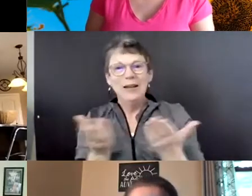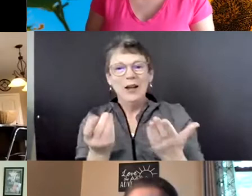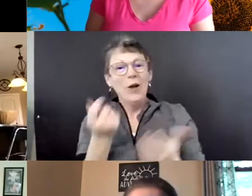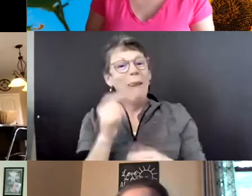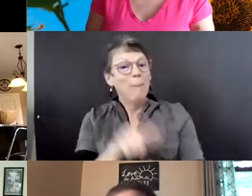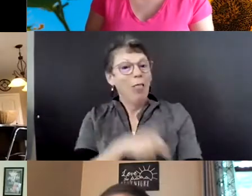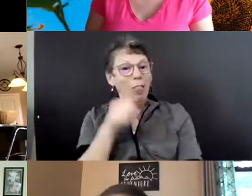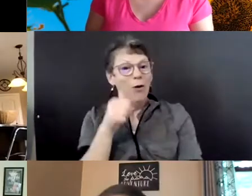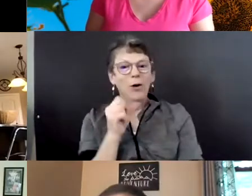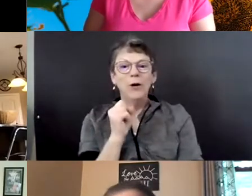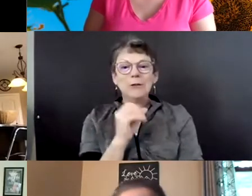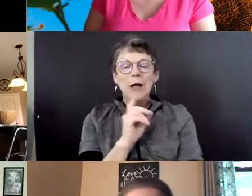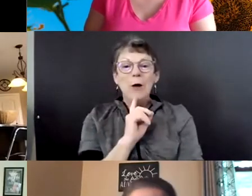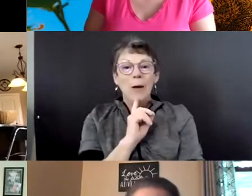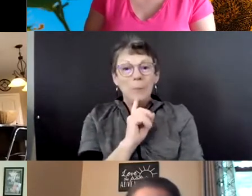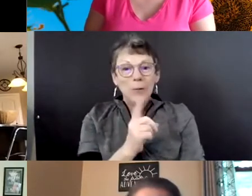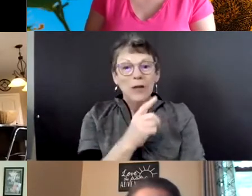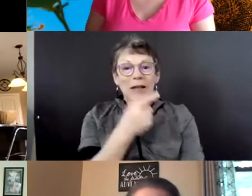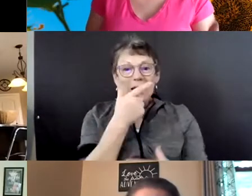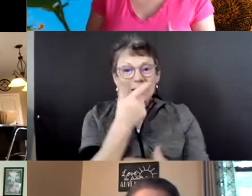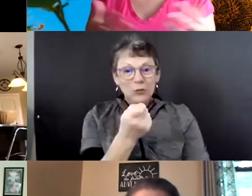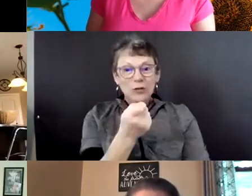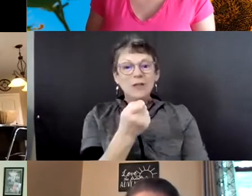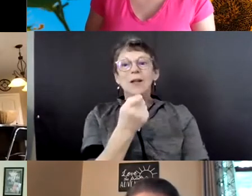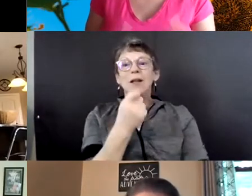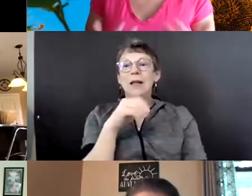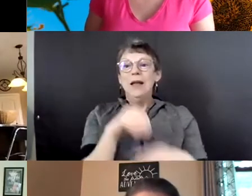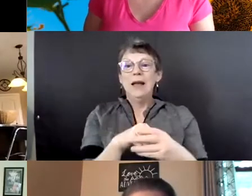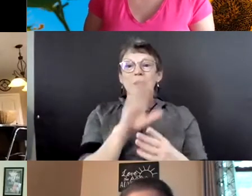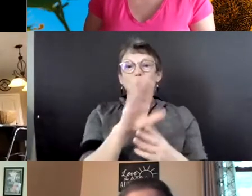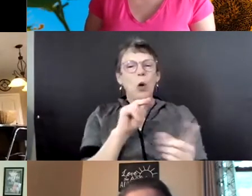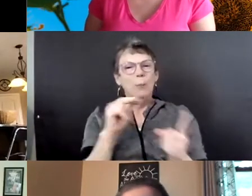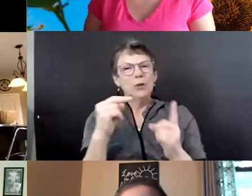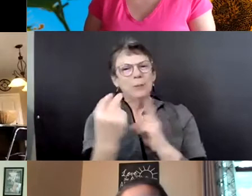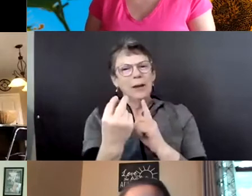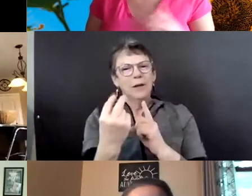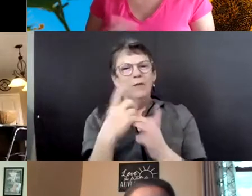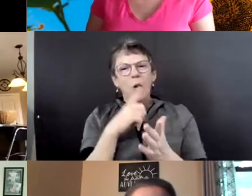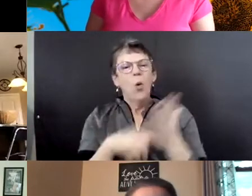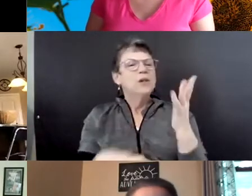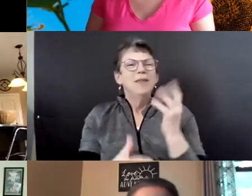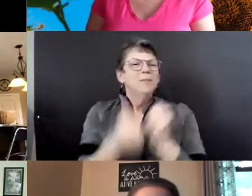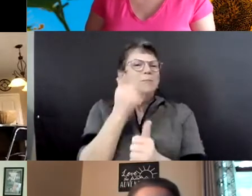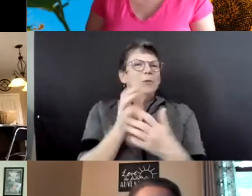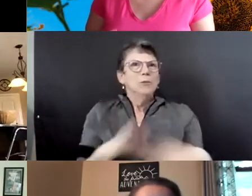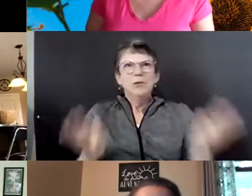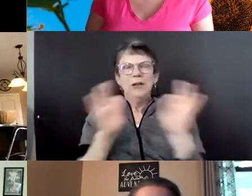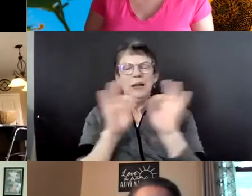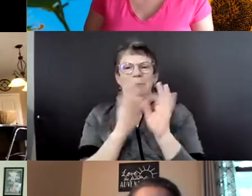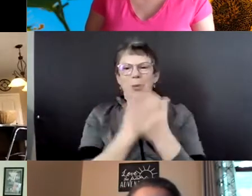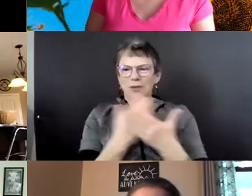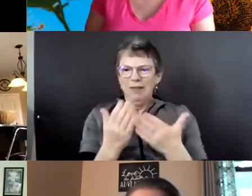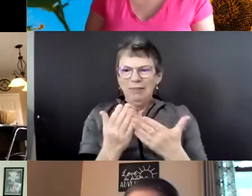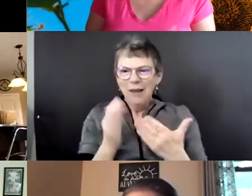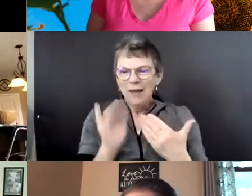really interested in your perspective on what's the most important thing that you've learned so far. So for Senator Sykes, as somebody who's